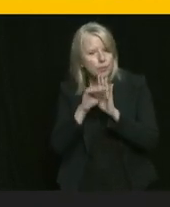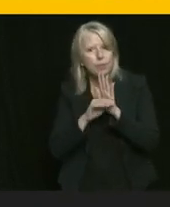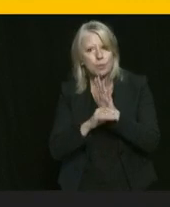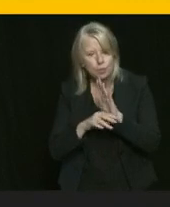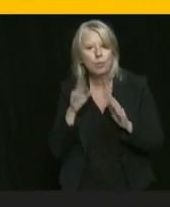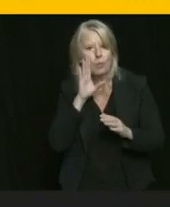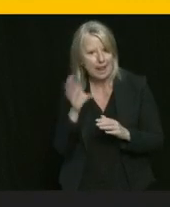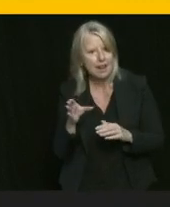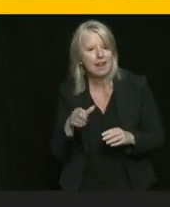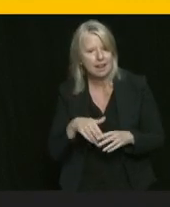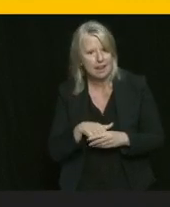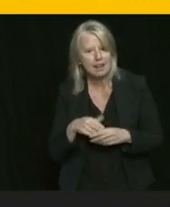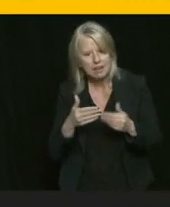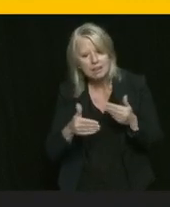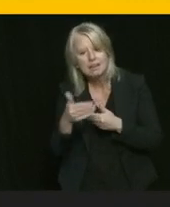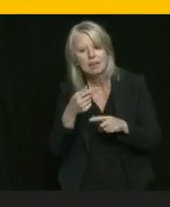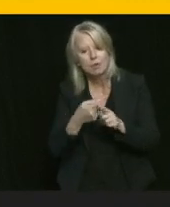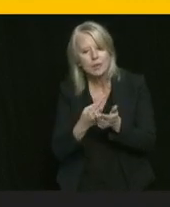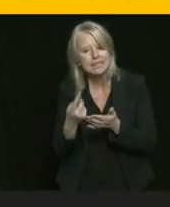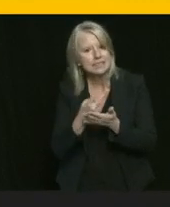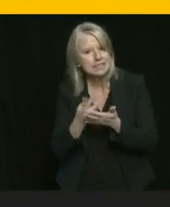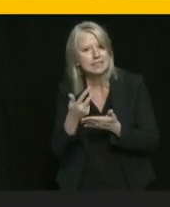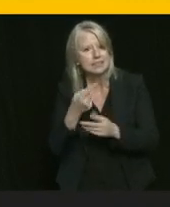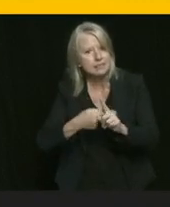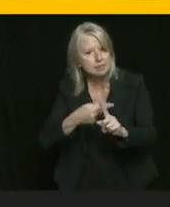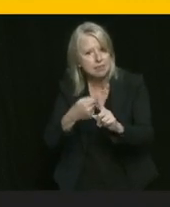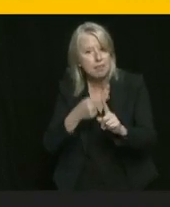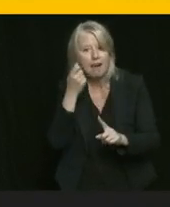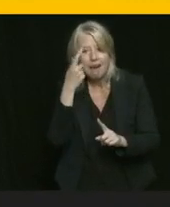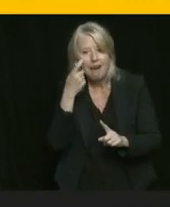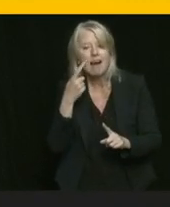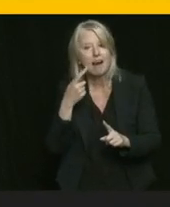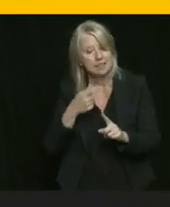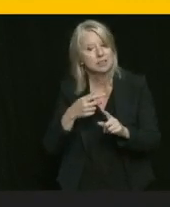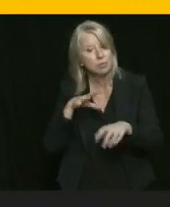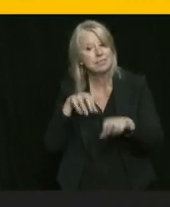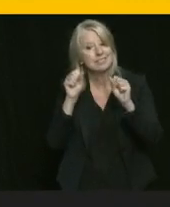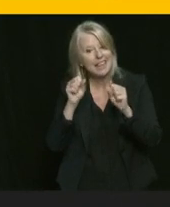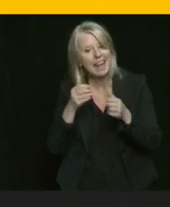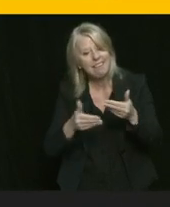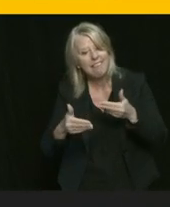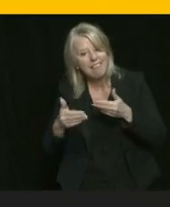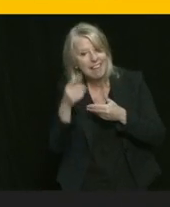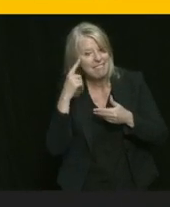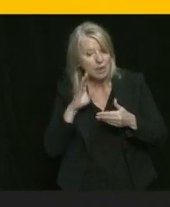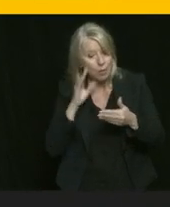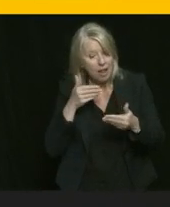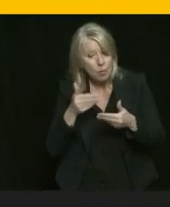this in the coming weeks and months, but it is going to take weeks and months and not just days.